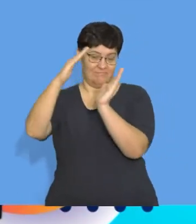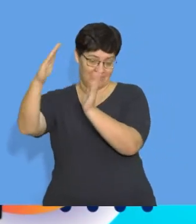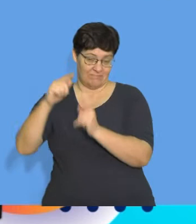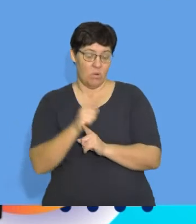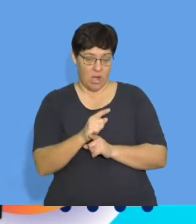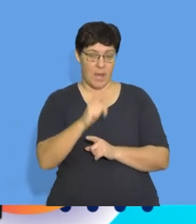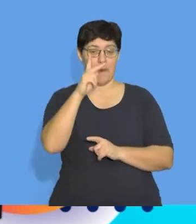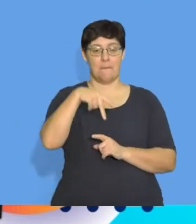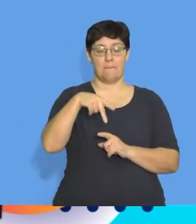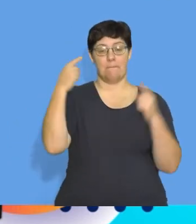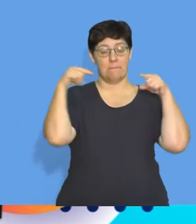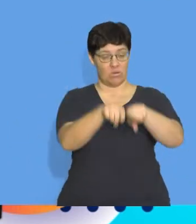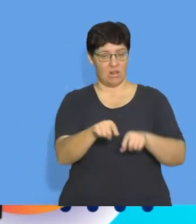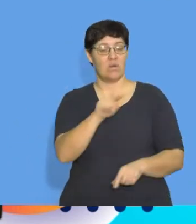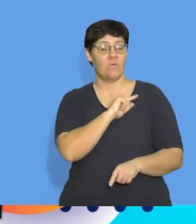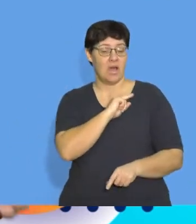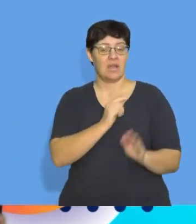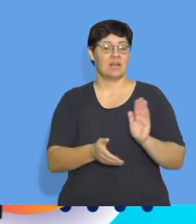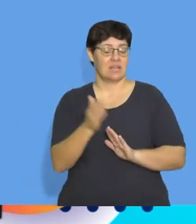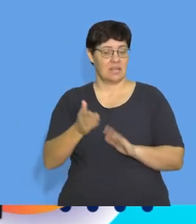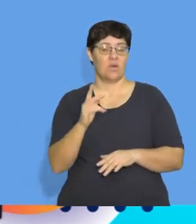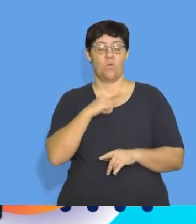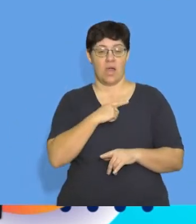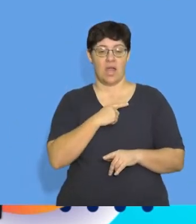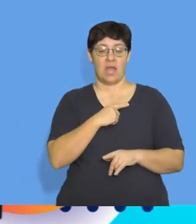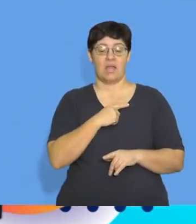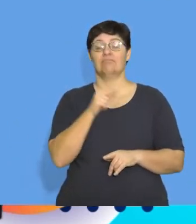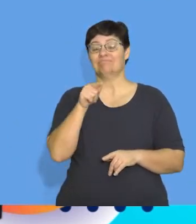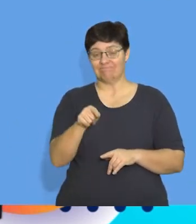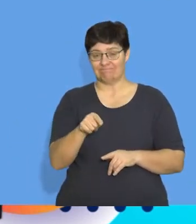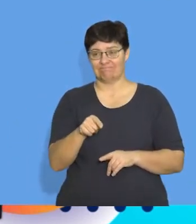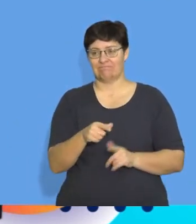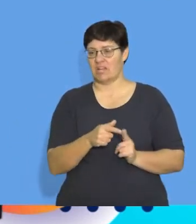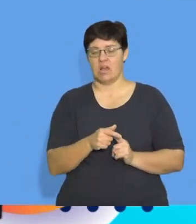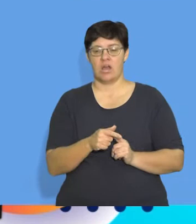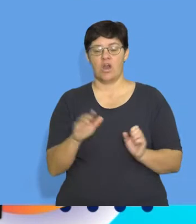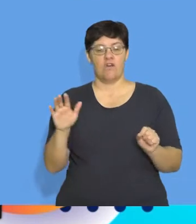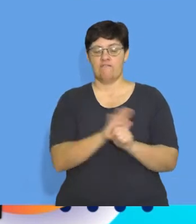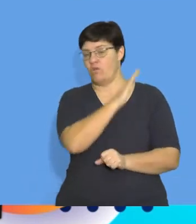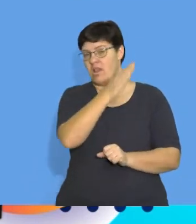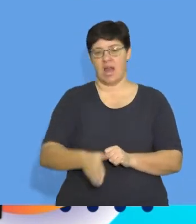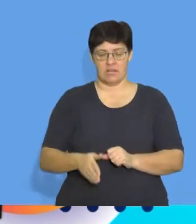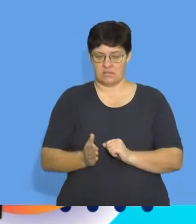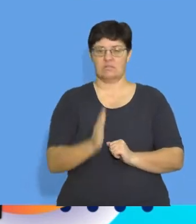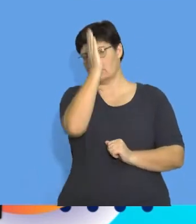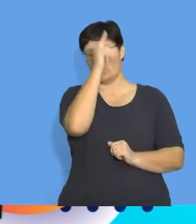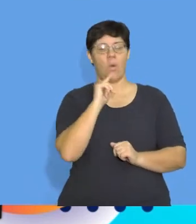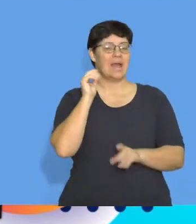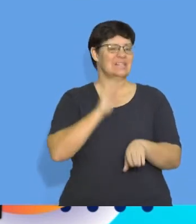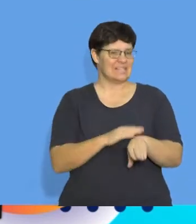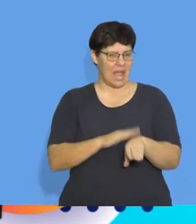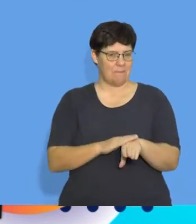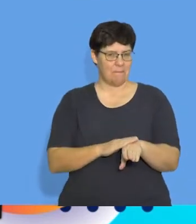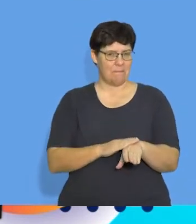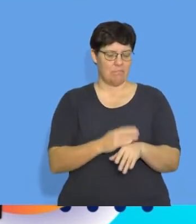acceleration due to gravity is 0. We don't draw complete lines here because we're sort of ignoring the time it spends on the